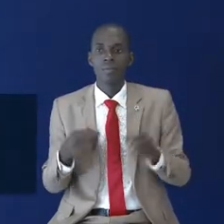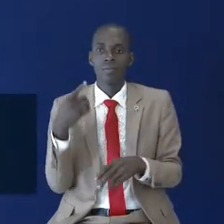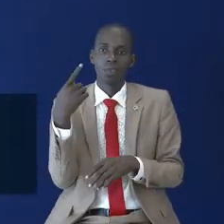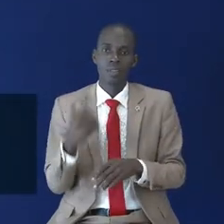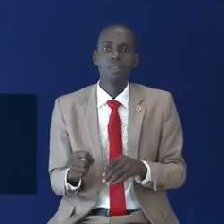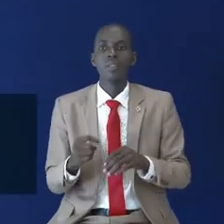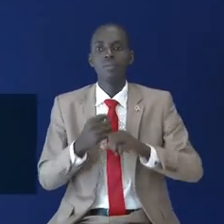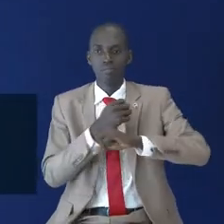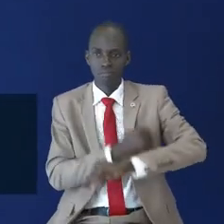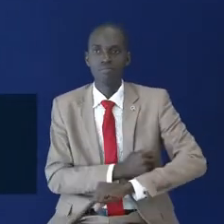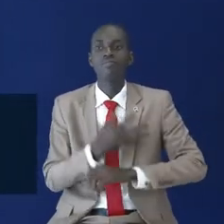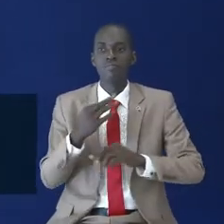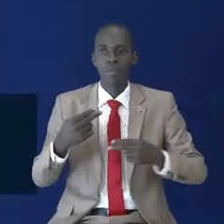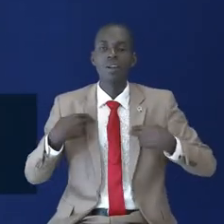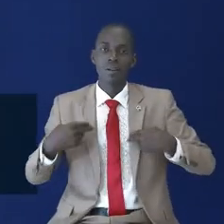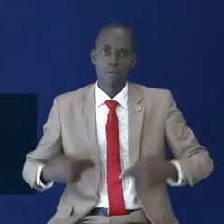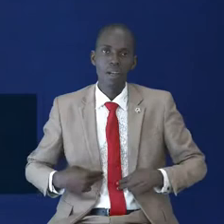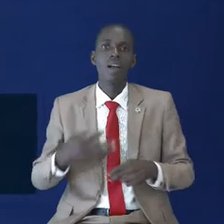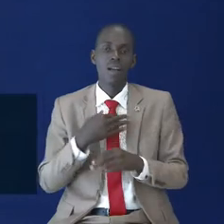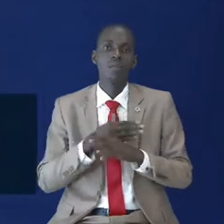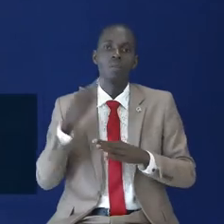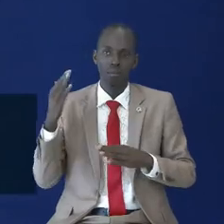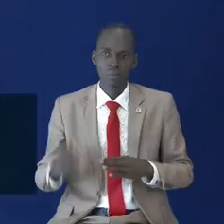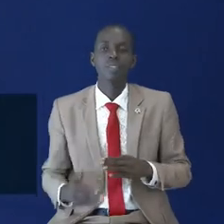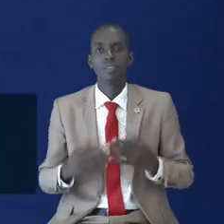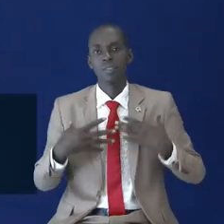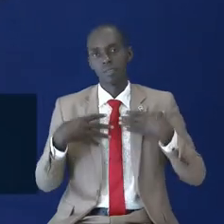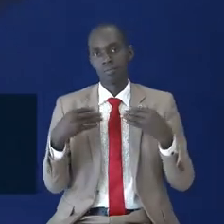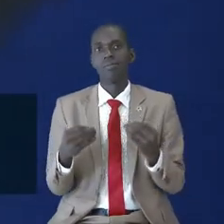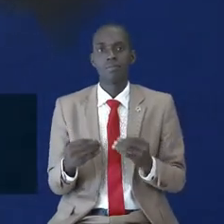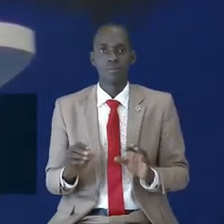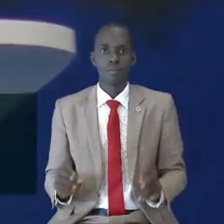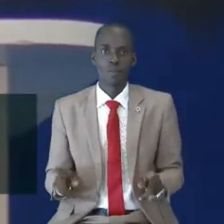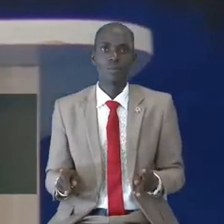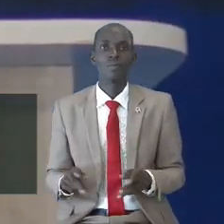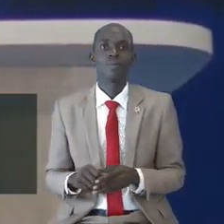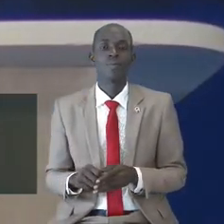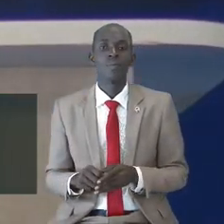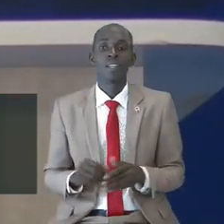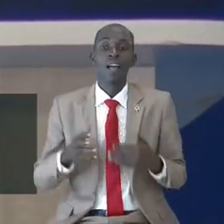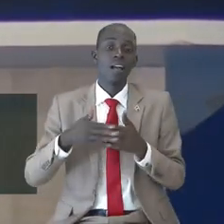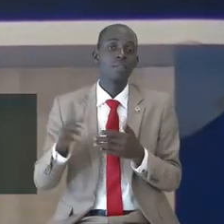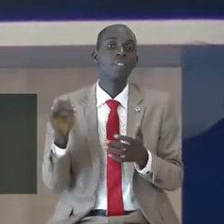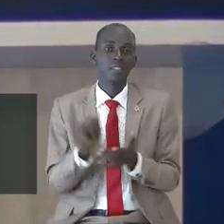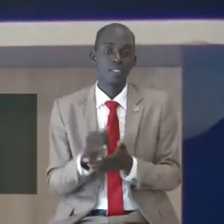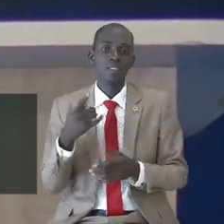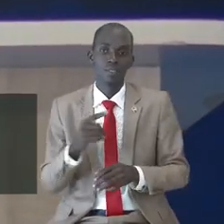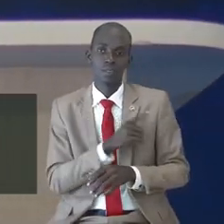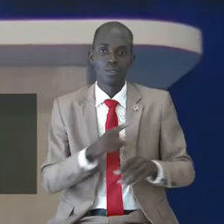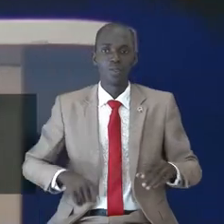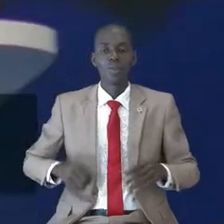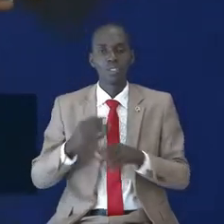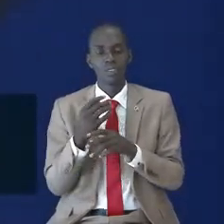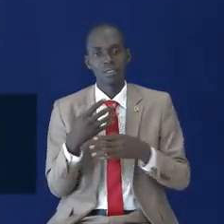health and complete cure. After the Lord healed the people, they were not